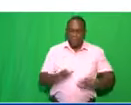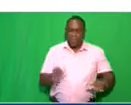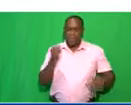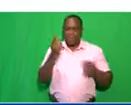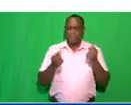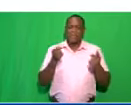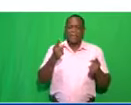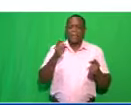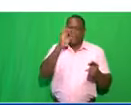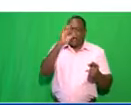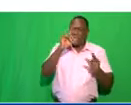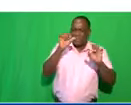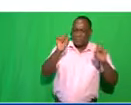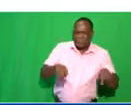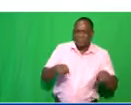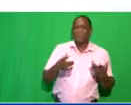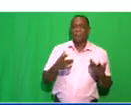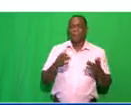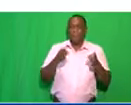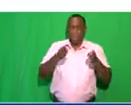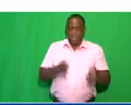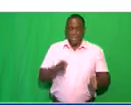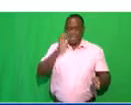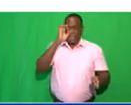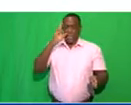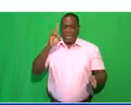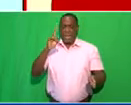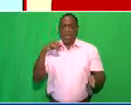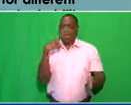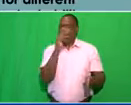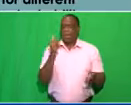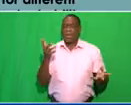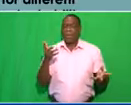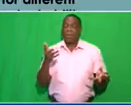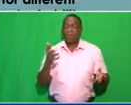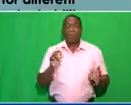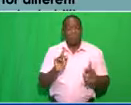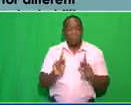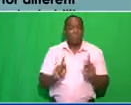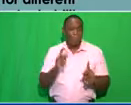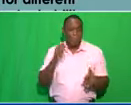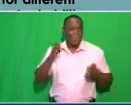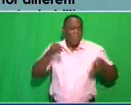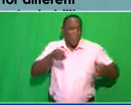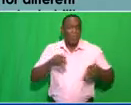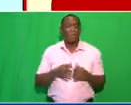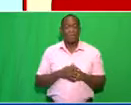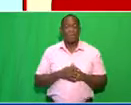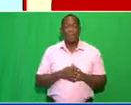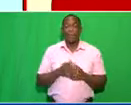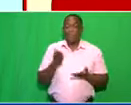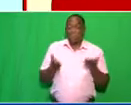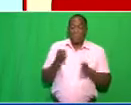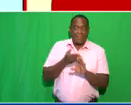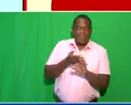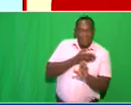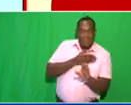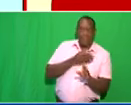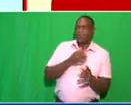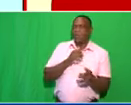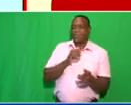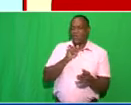an educated person and what we consider to be high quality education. We may not have defined it, but we